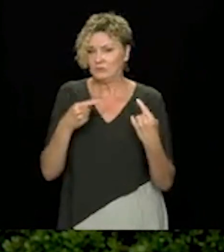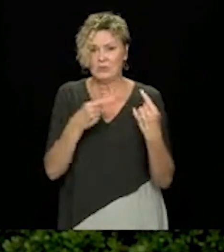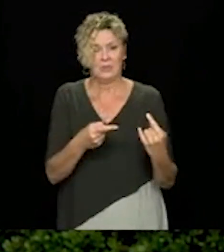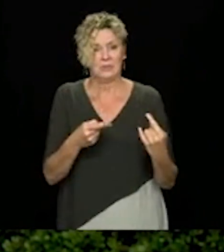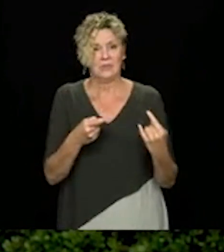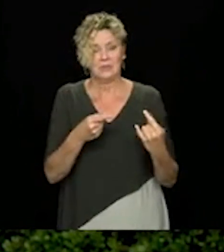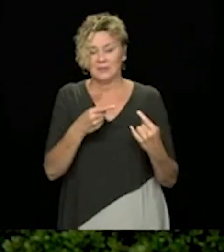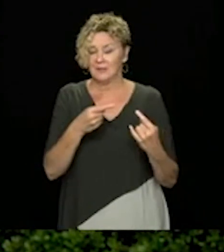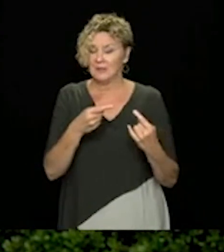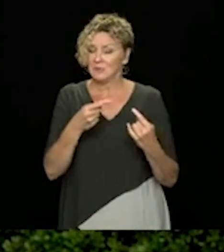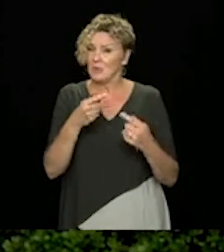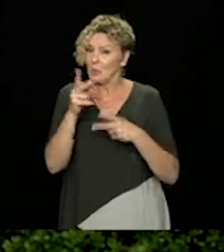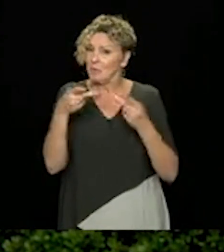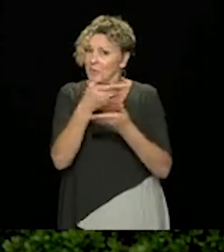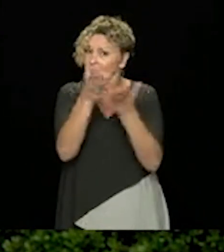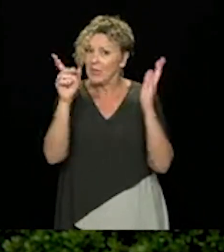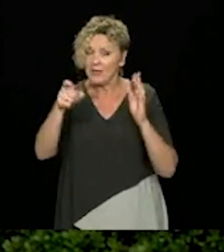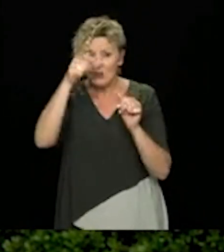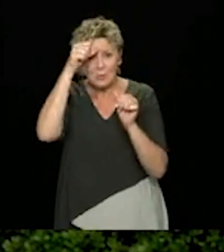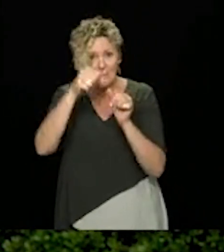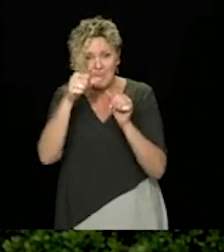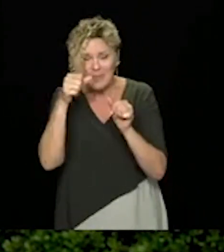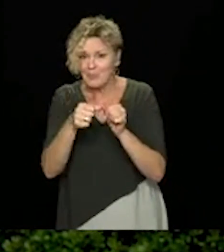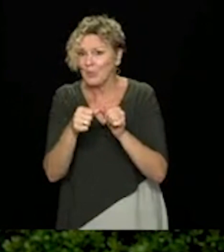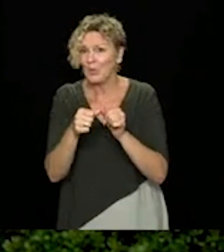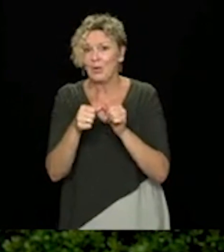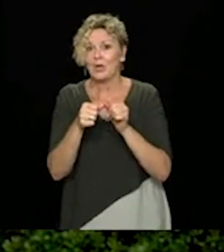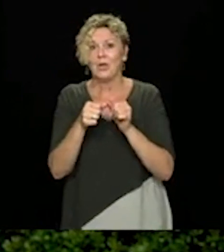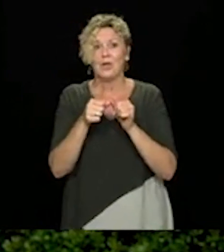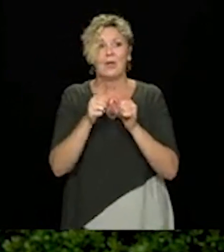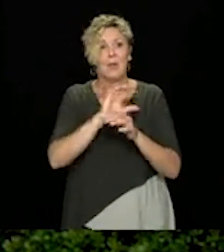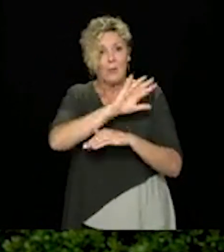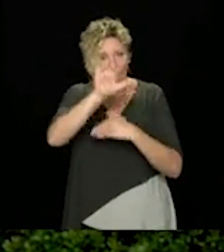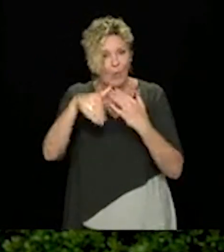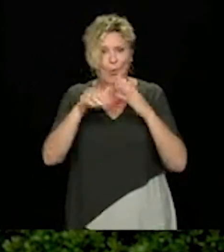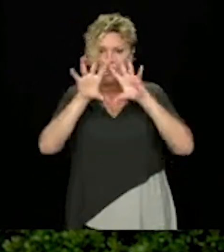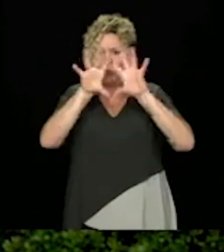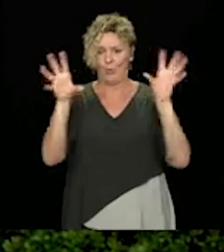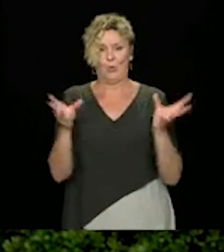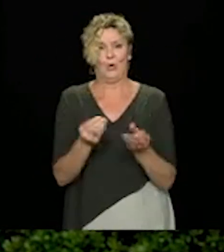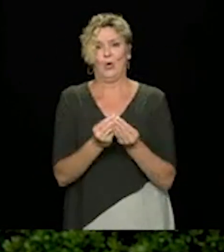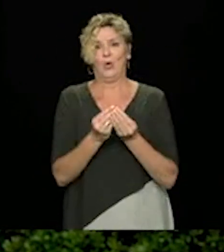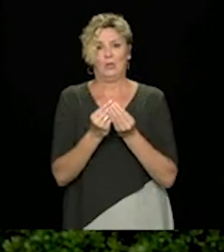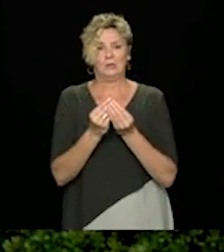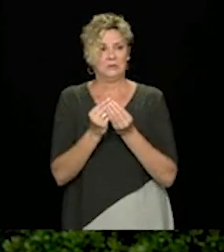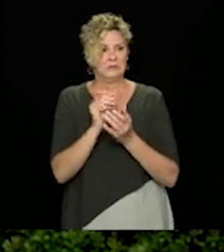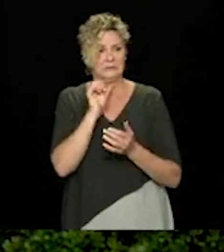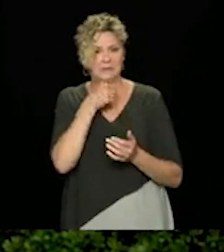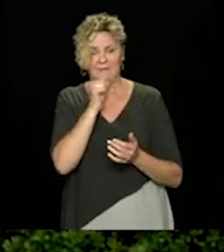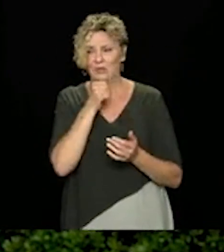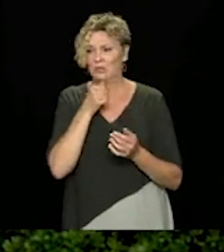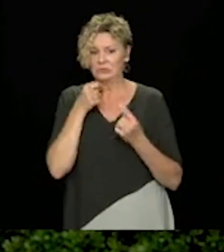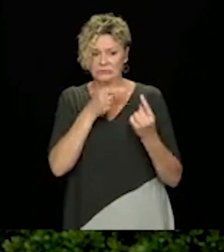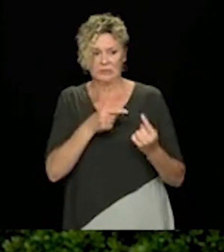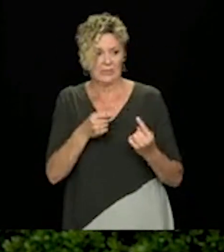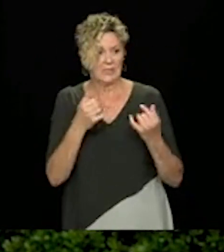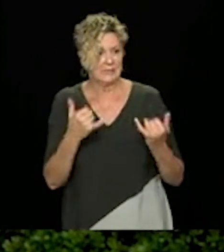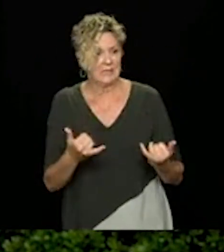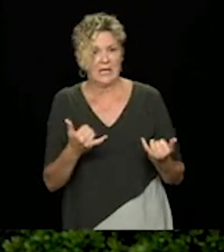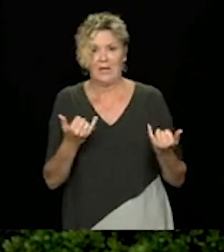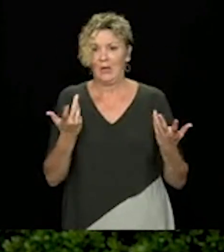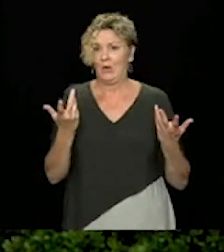I think it's important to remind listeners and readers and those who are watching right now that these are unprecedented times that